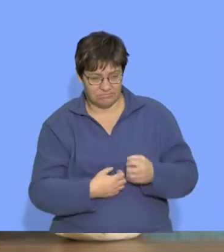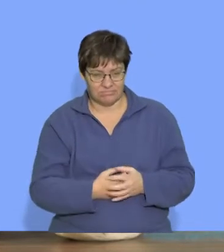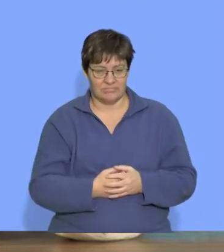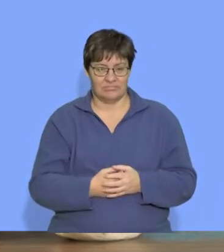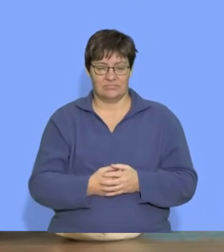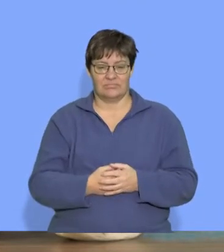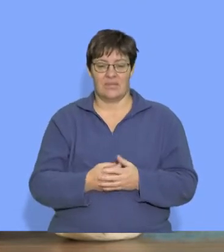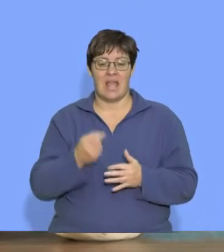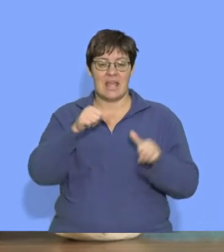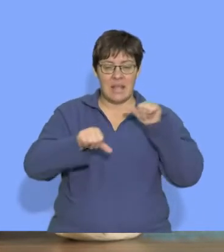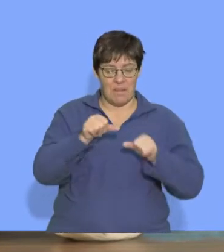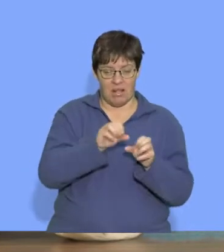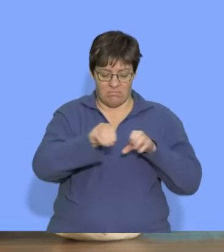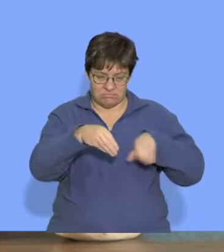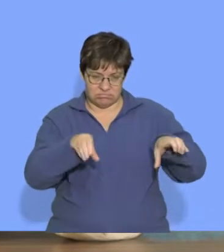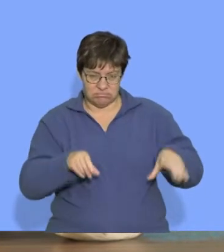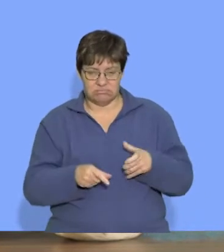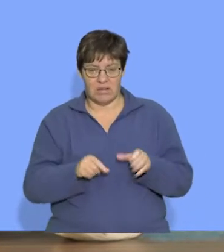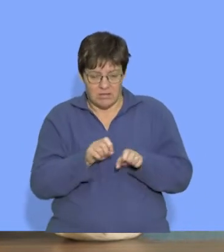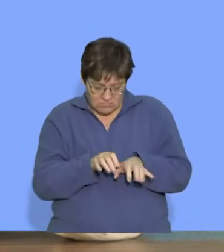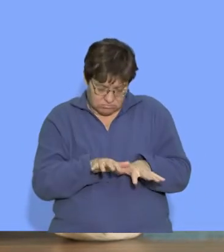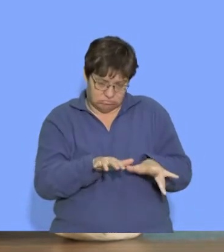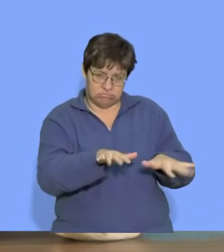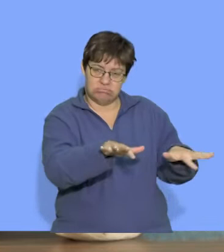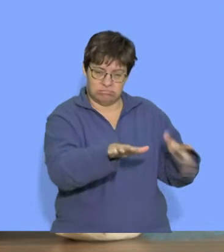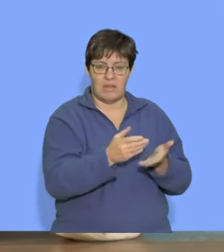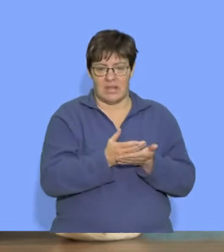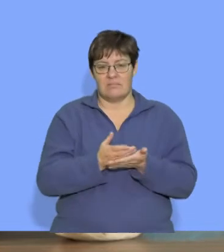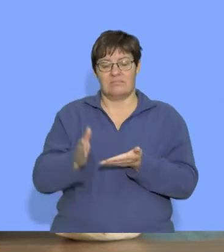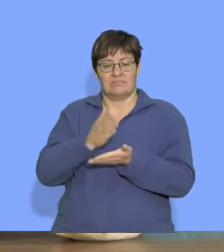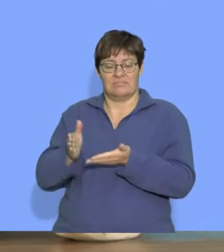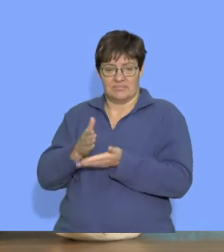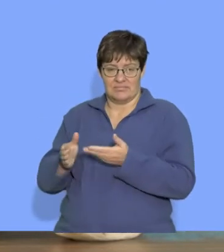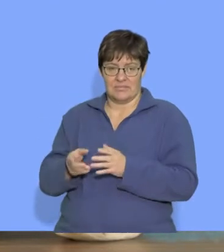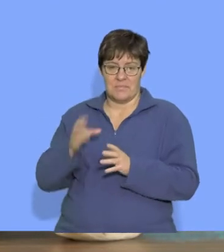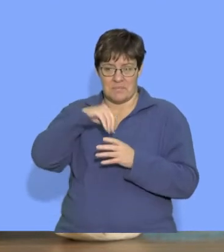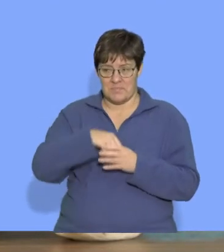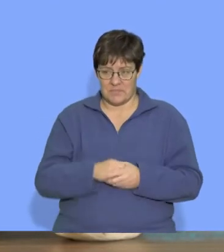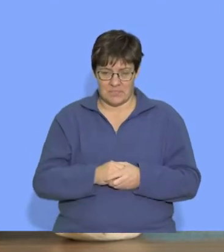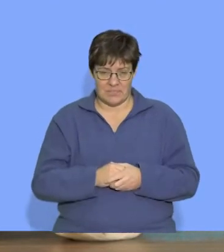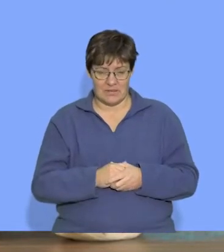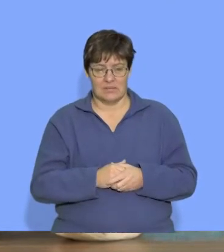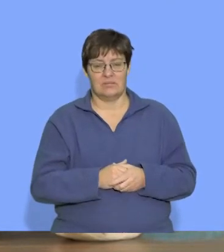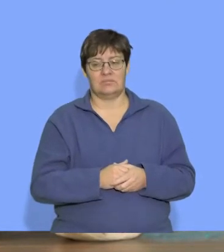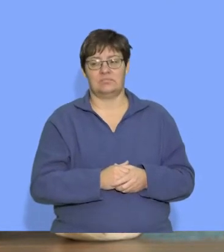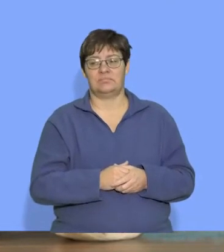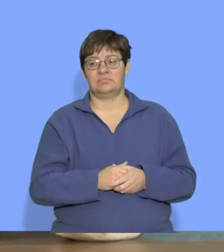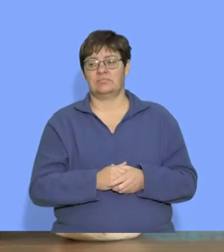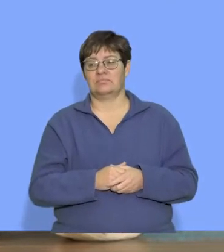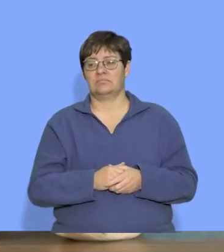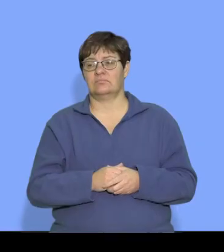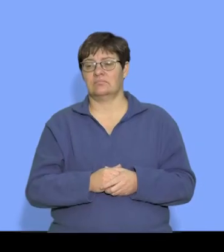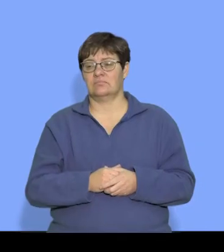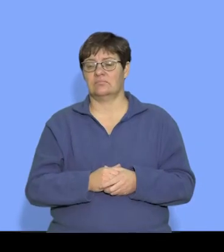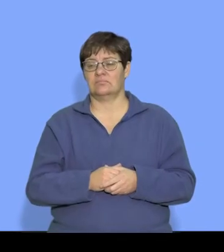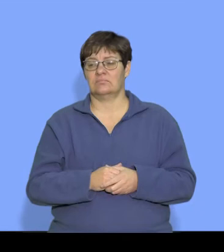digestion, chemical breakdown, assimilation, and then absorption. So we see that in different forms. So they